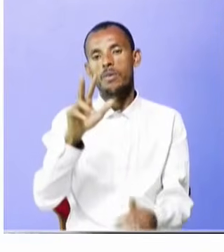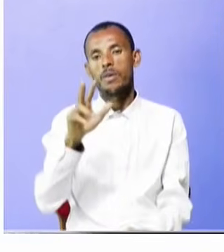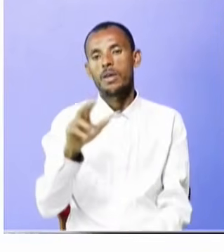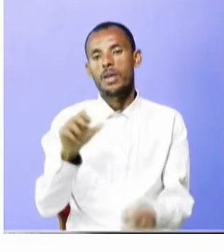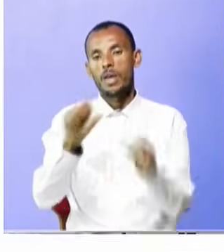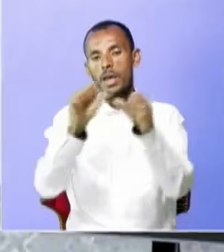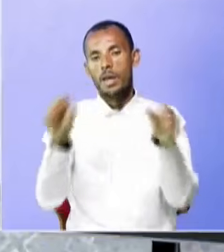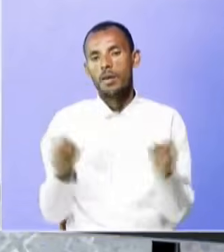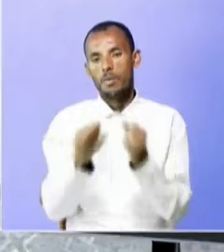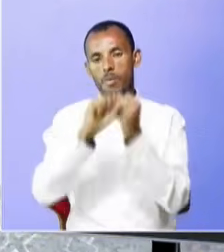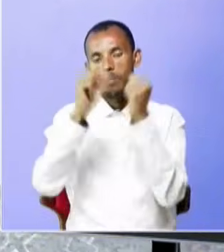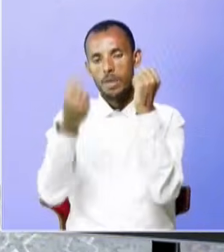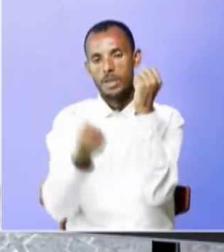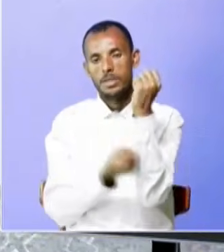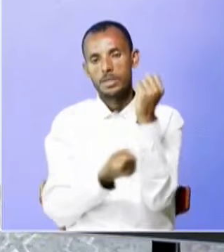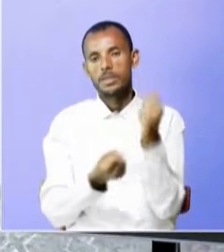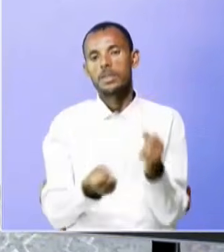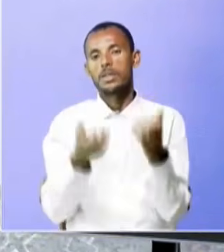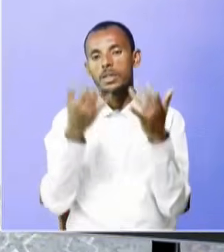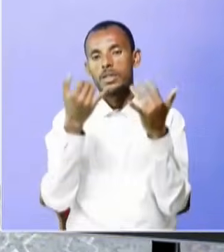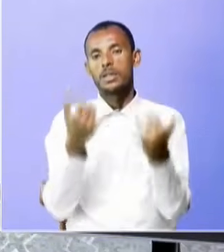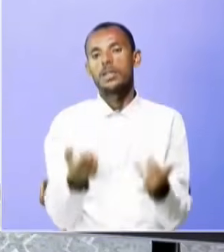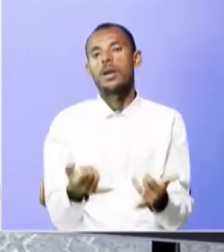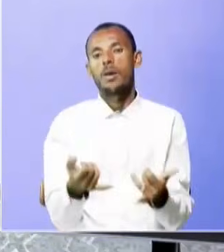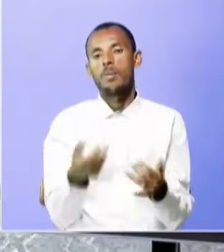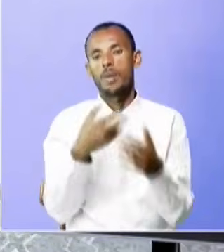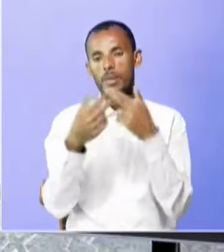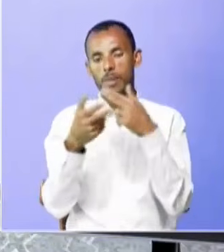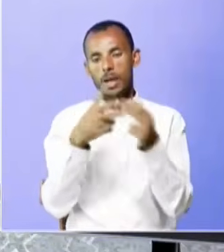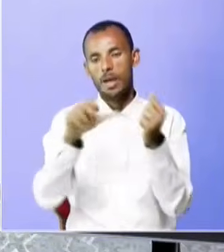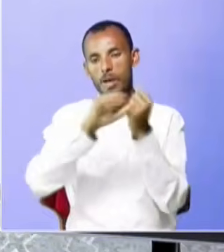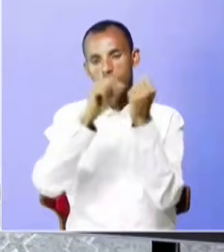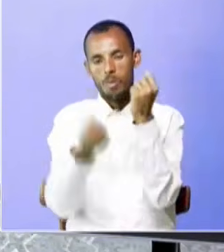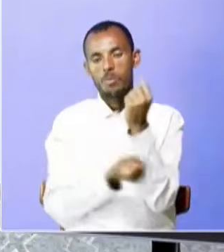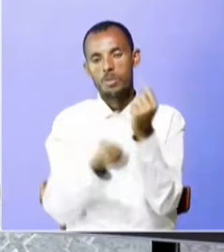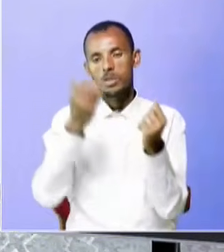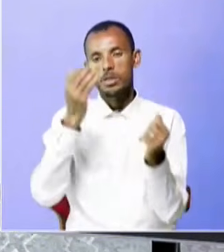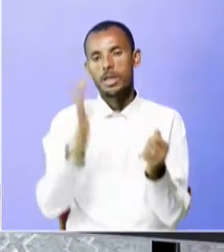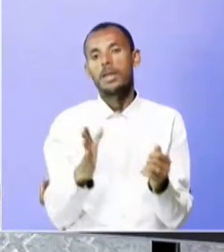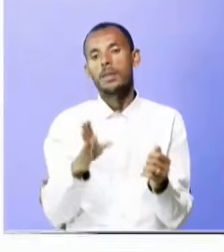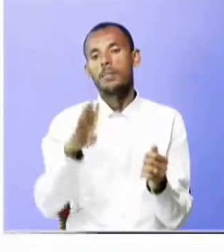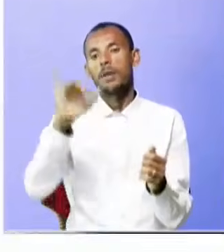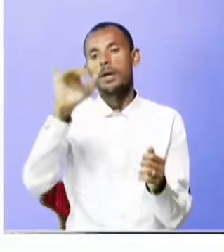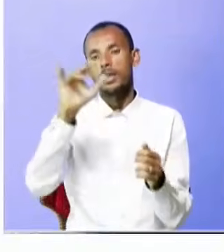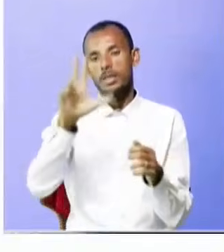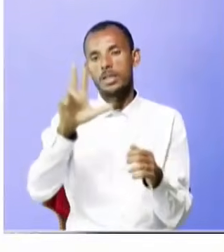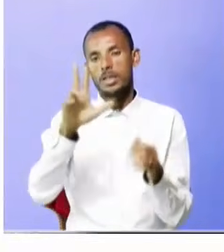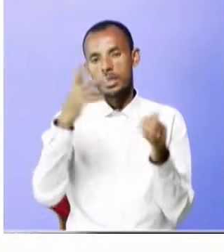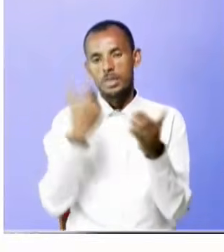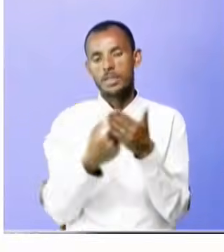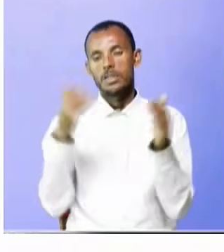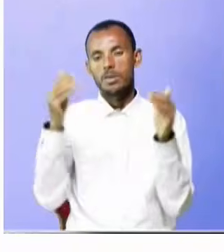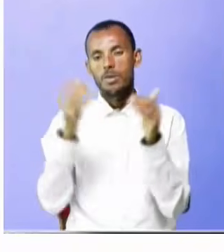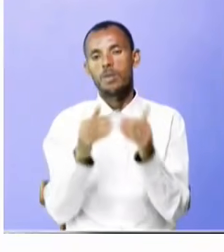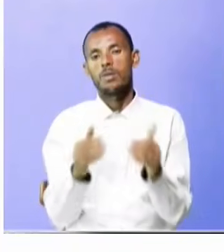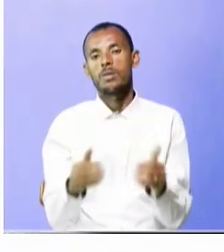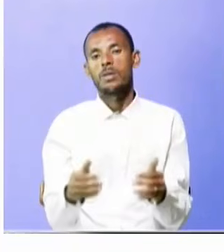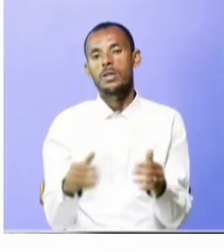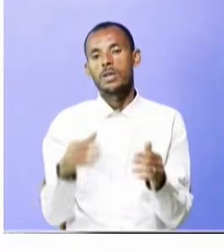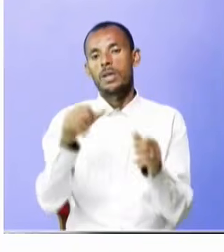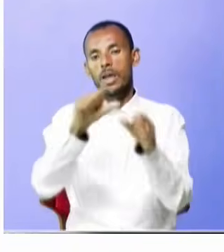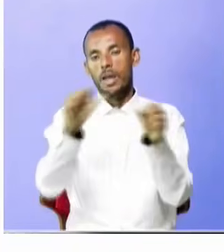of the base. Now, multiply both sides by 3. This becomes, area of the